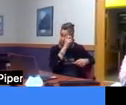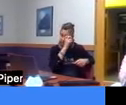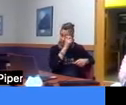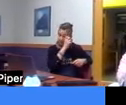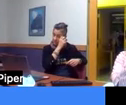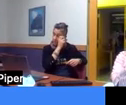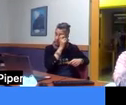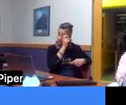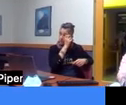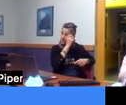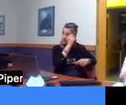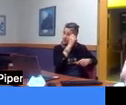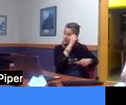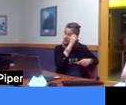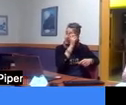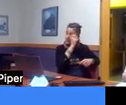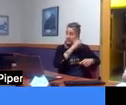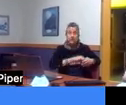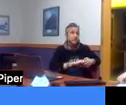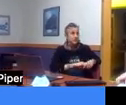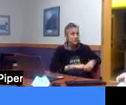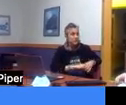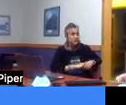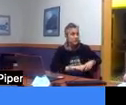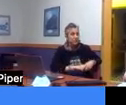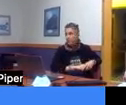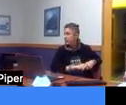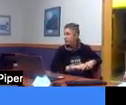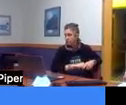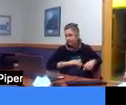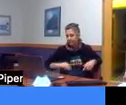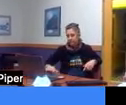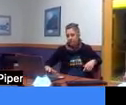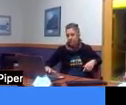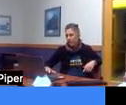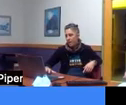at our rape crisis counseling services at UNH.